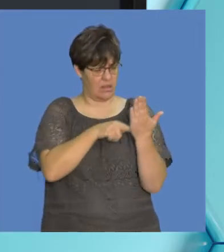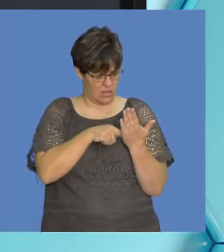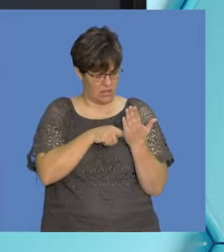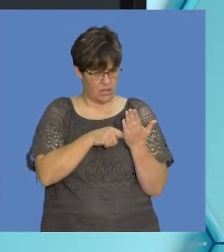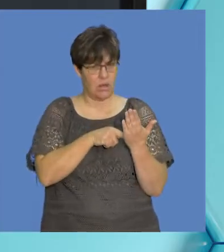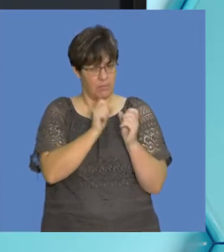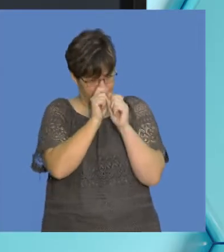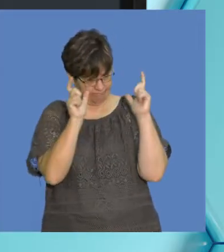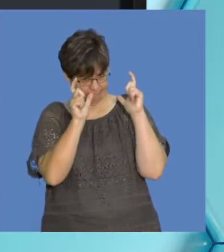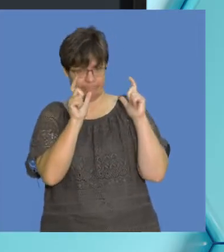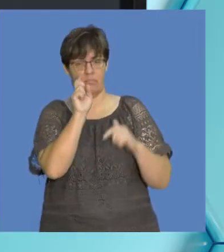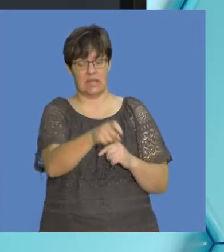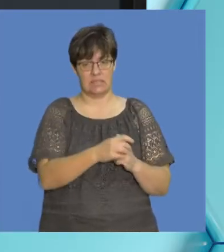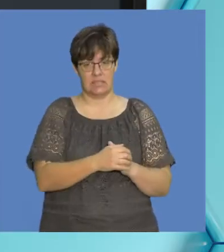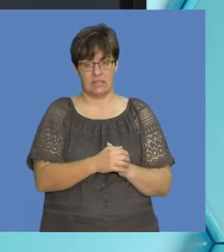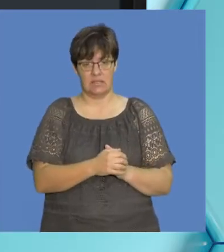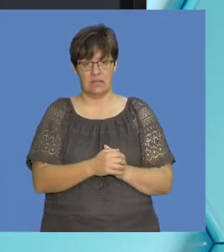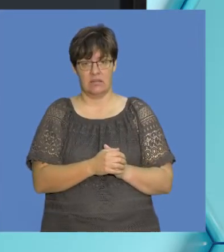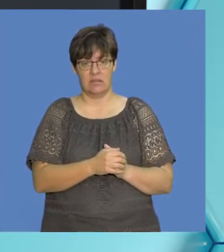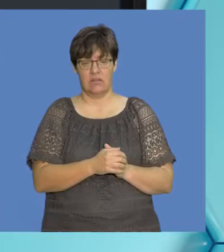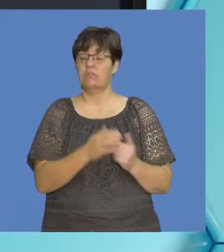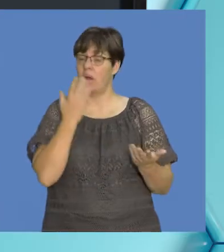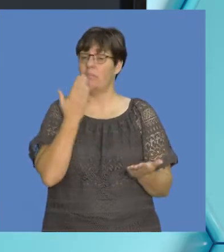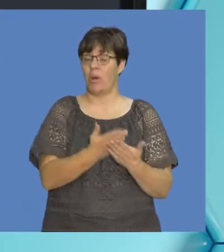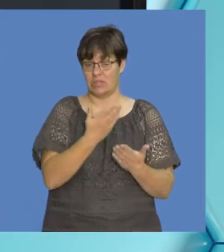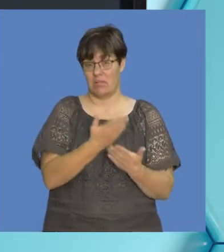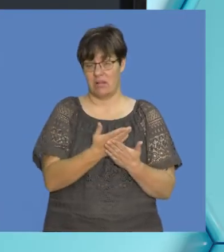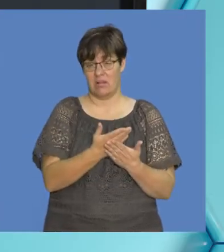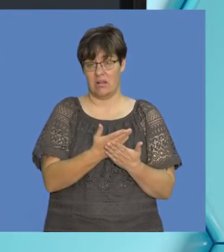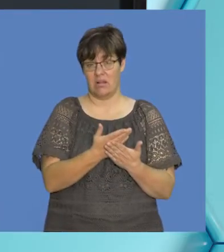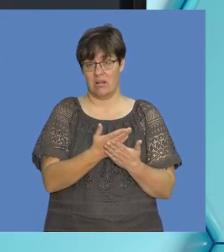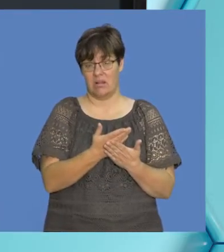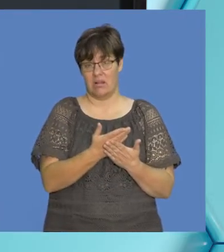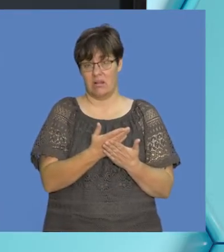keep your eyes peeled. That is a possibility